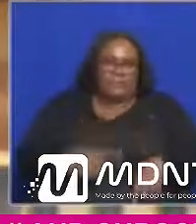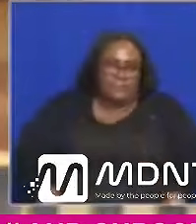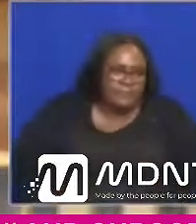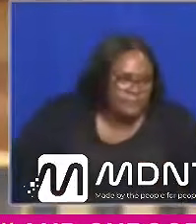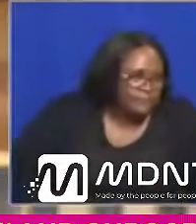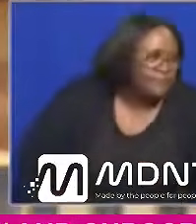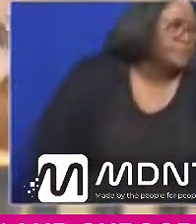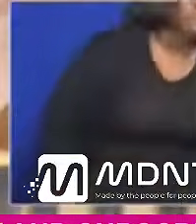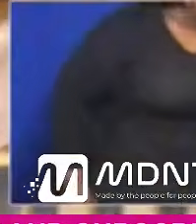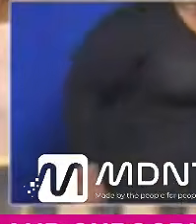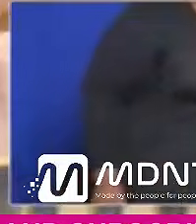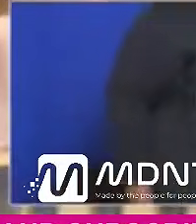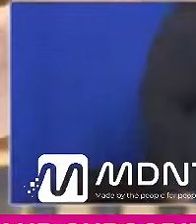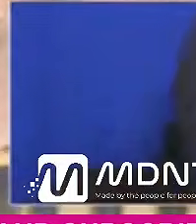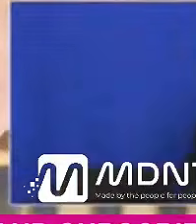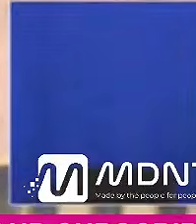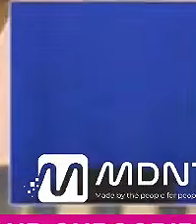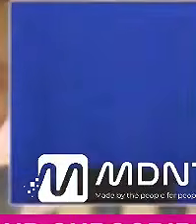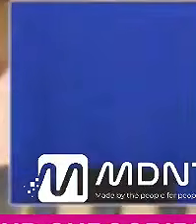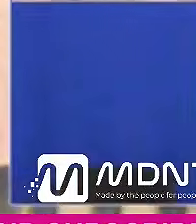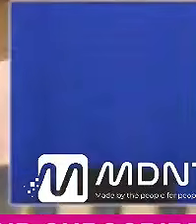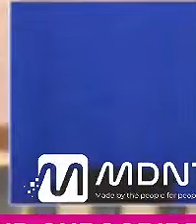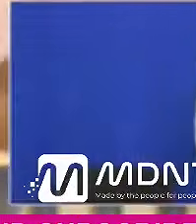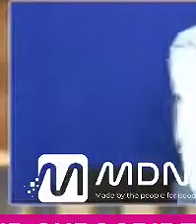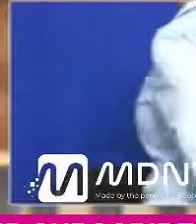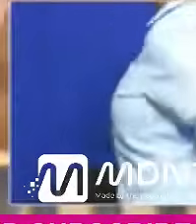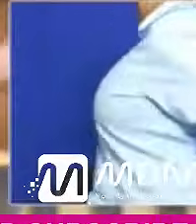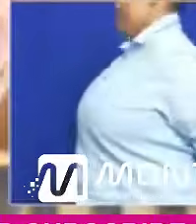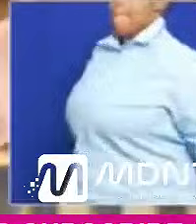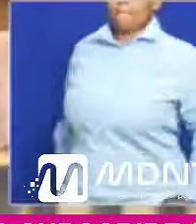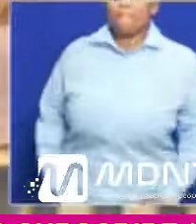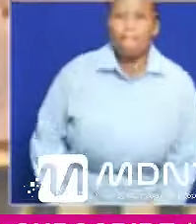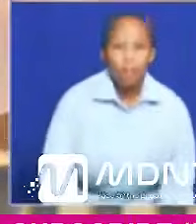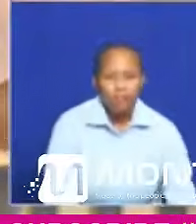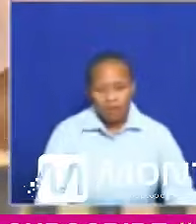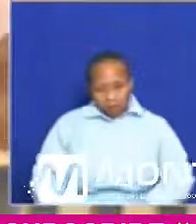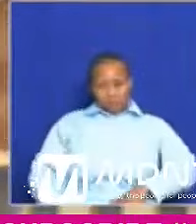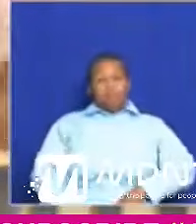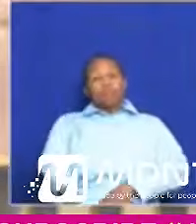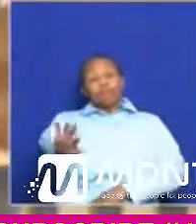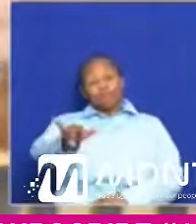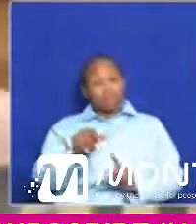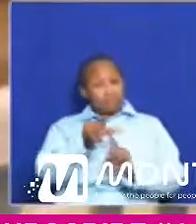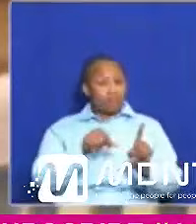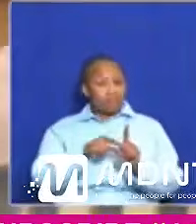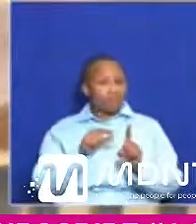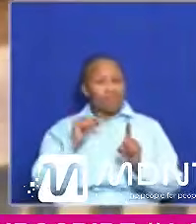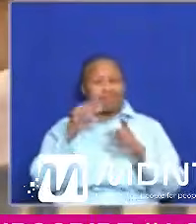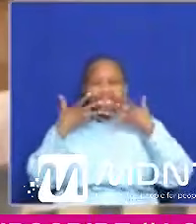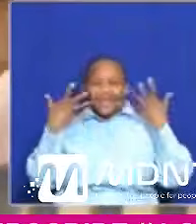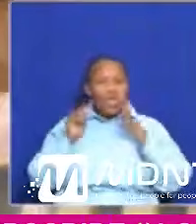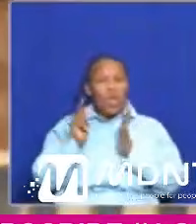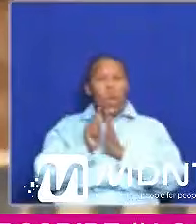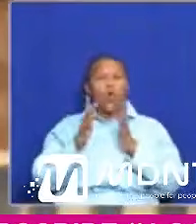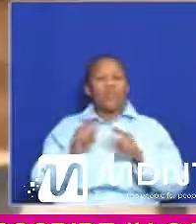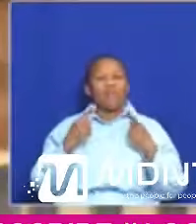I understand the approach you've discussed yesterday with reference to paragraph 109 and what's